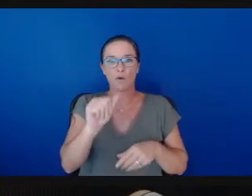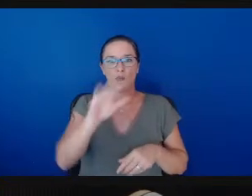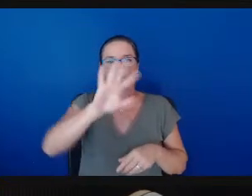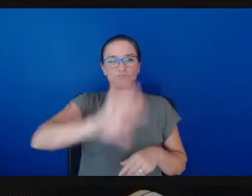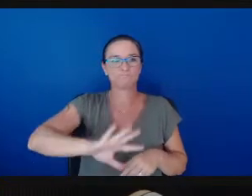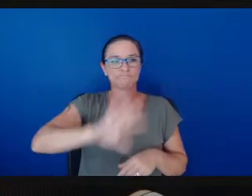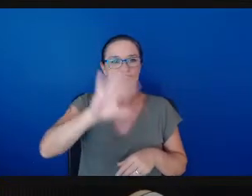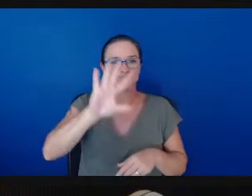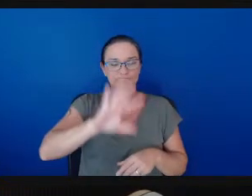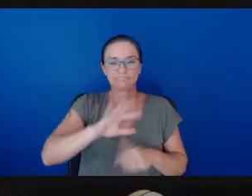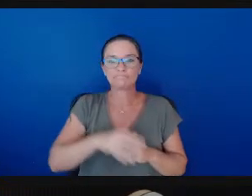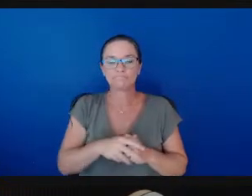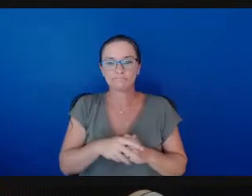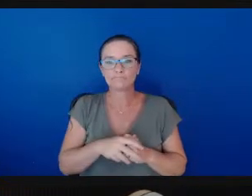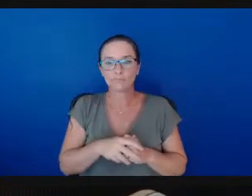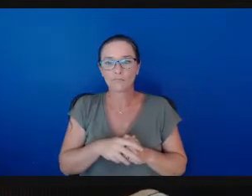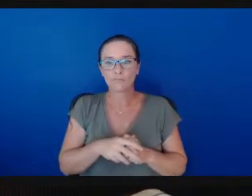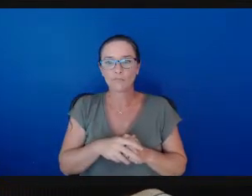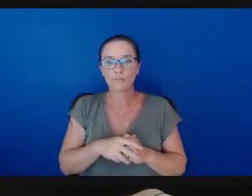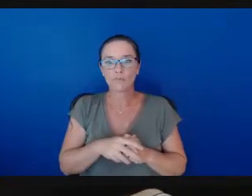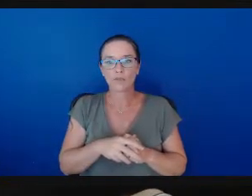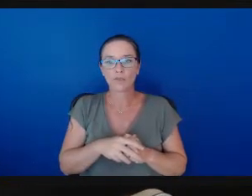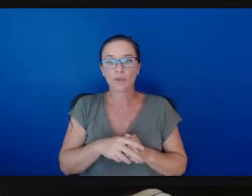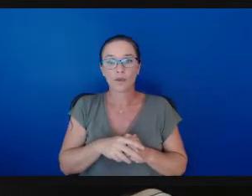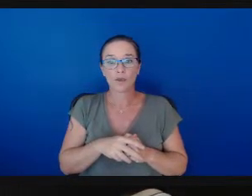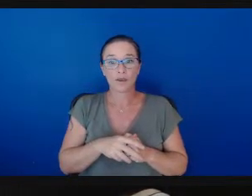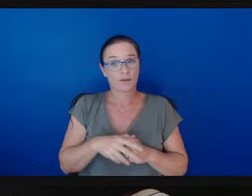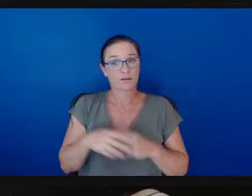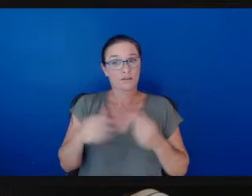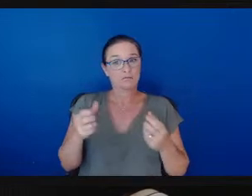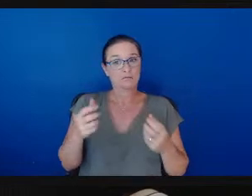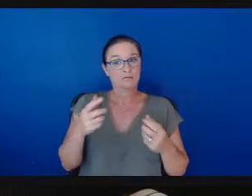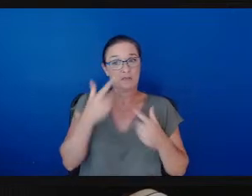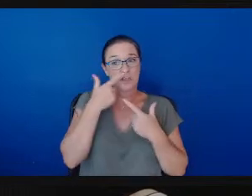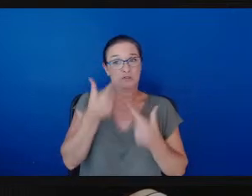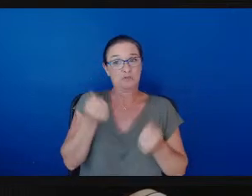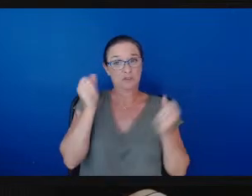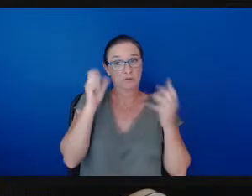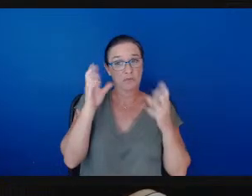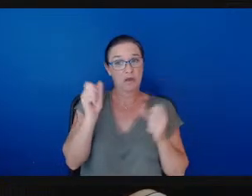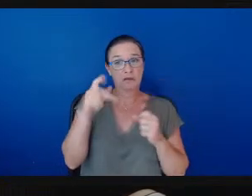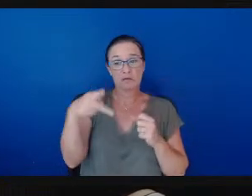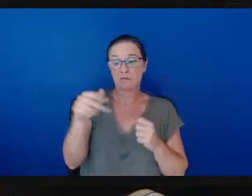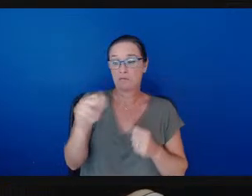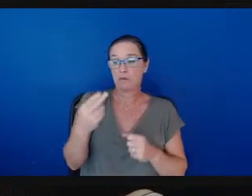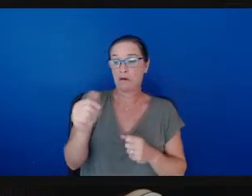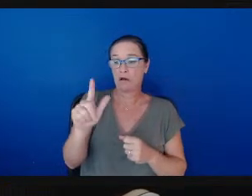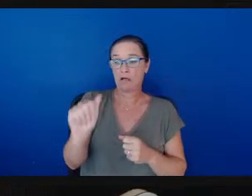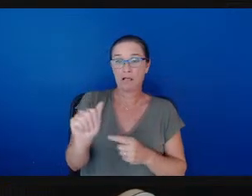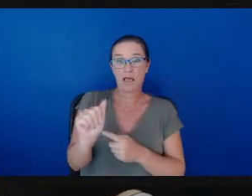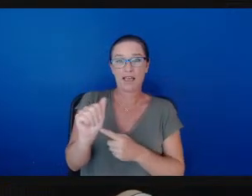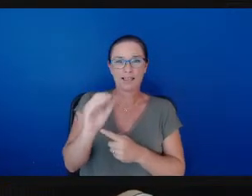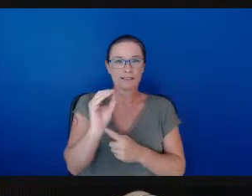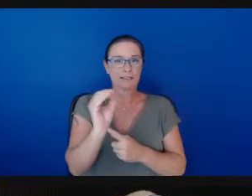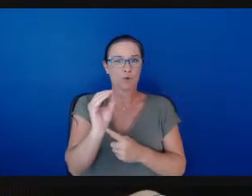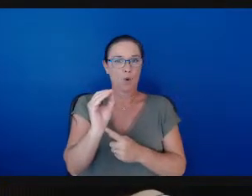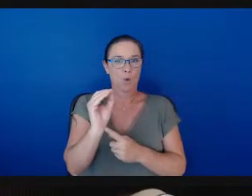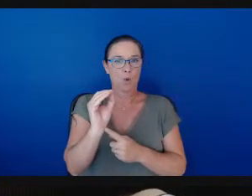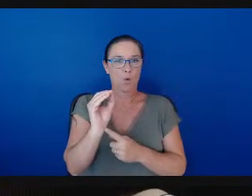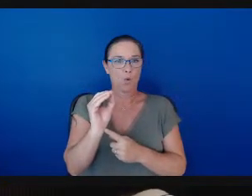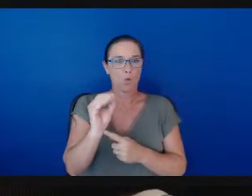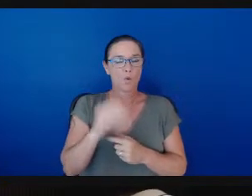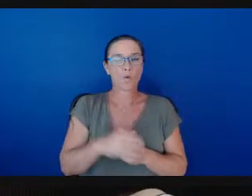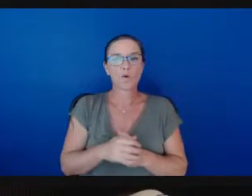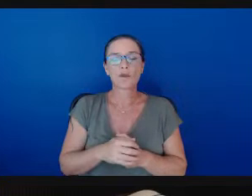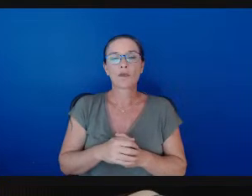And so it's actually surprisingly low in Pahala at present, But if I click on that sensor, you can see that in the